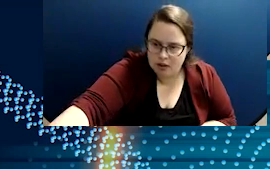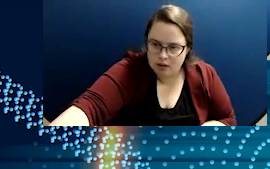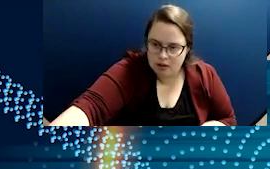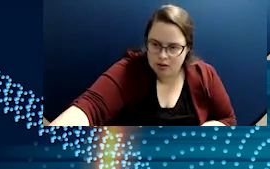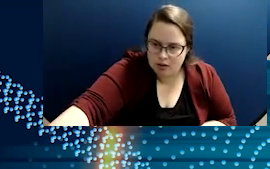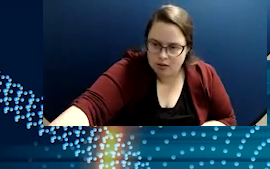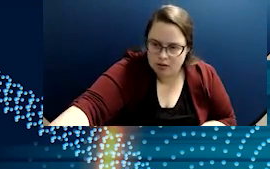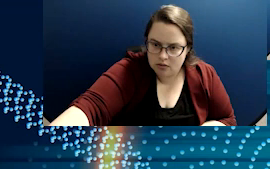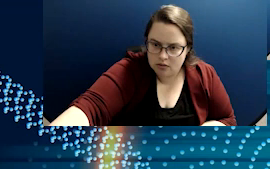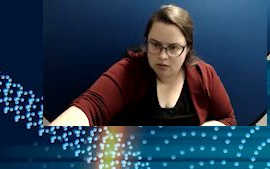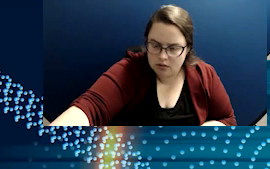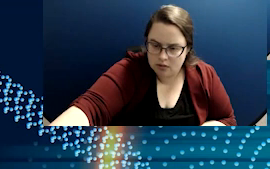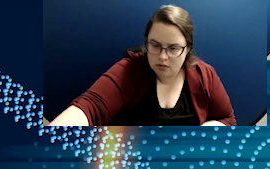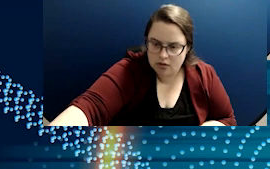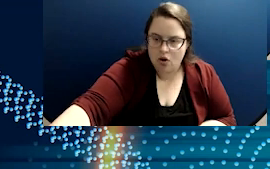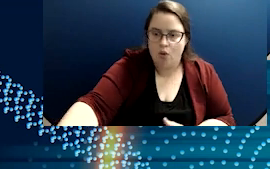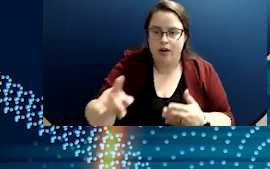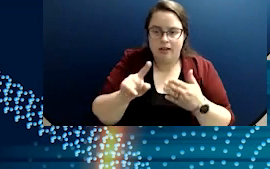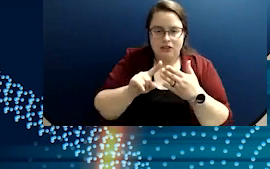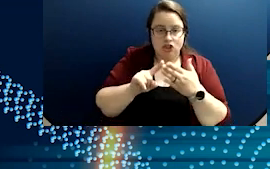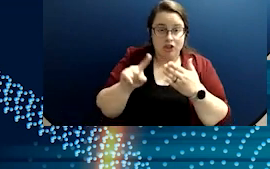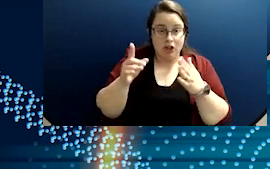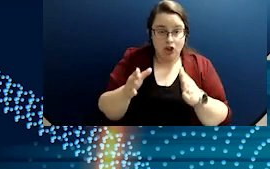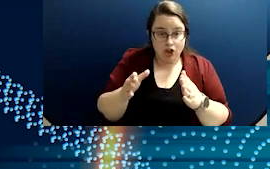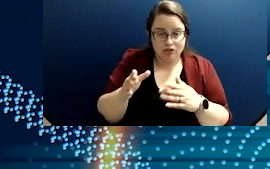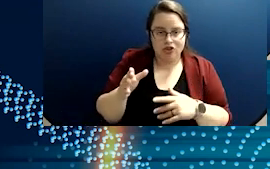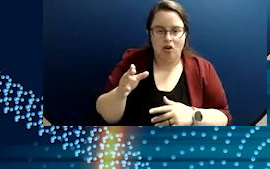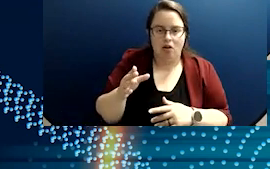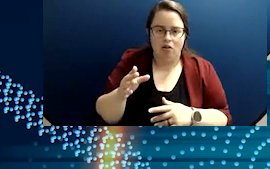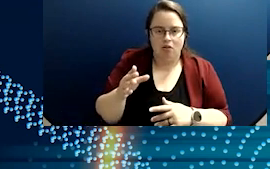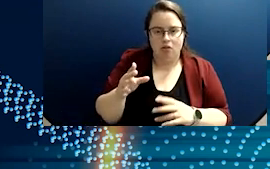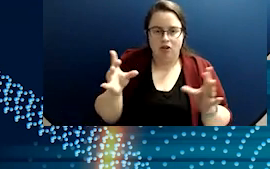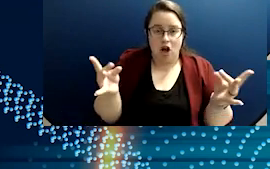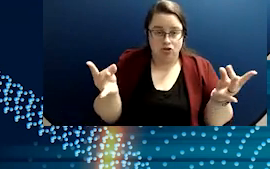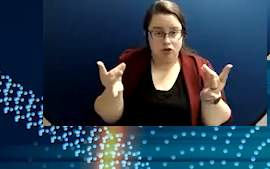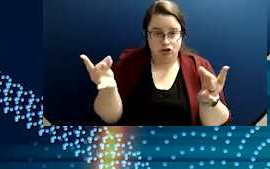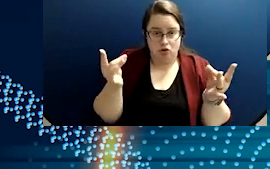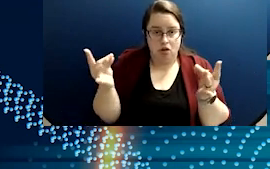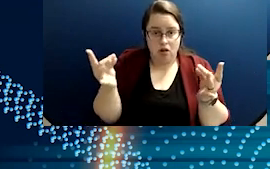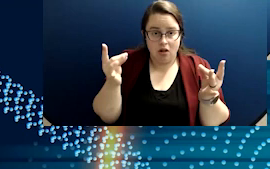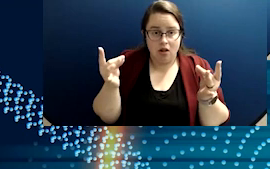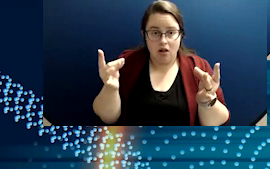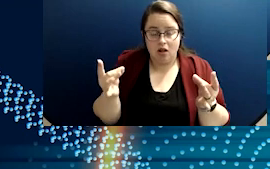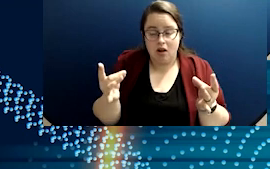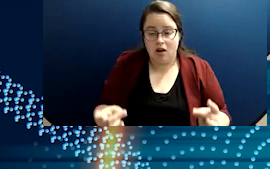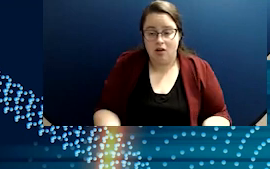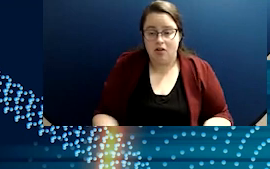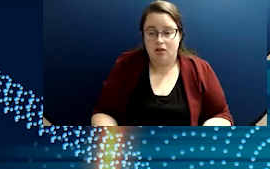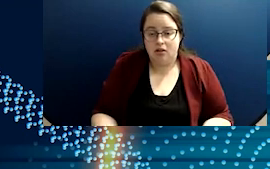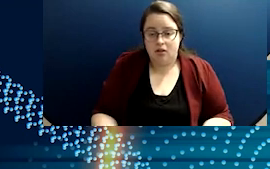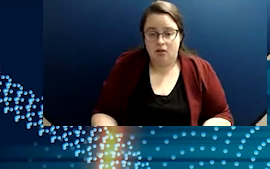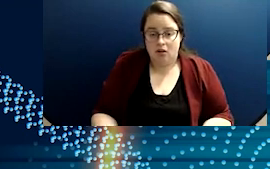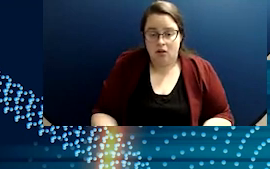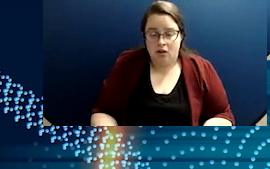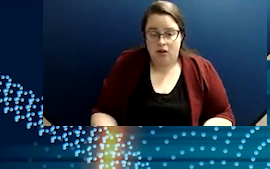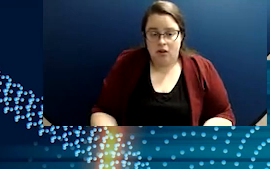checkers are controversial, Yeah. right? Because they, and one of the articles that I